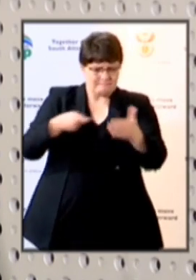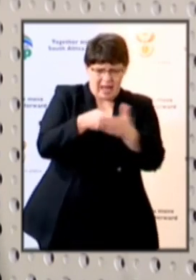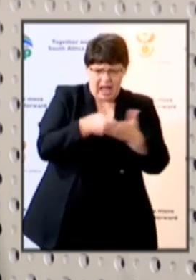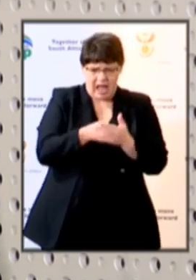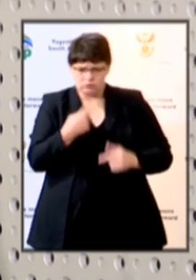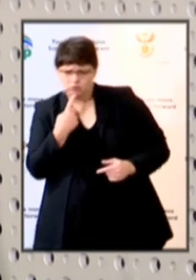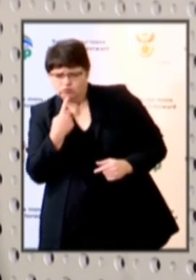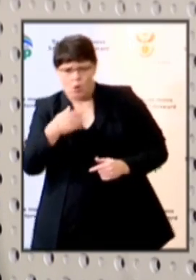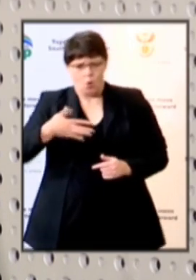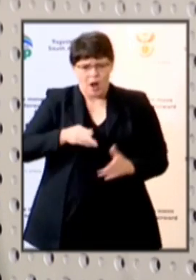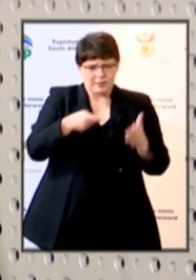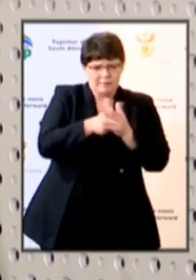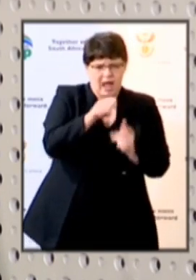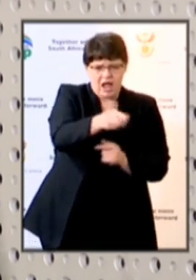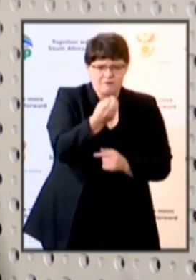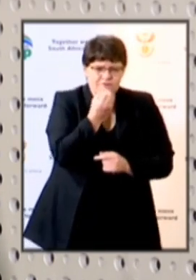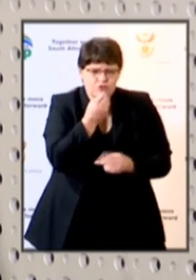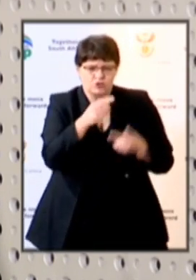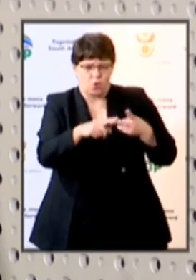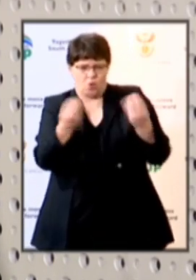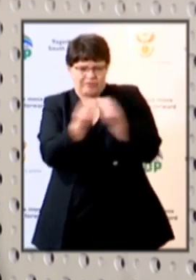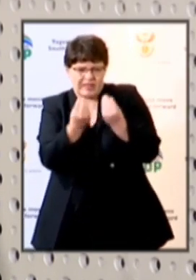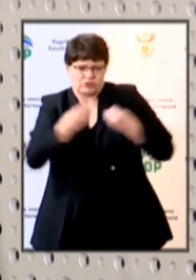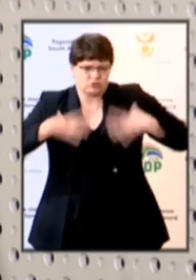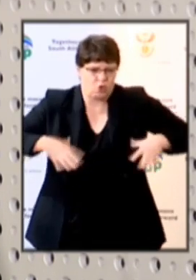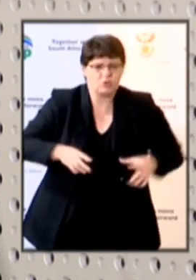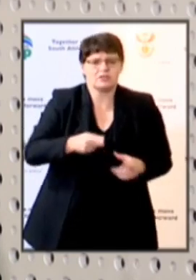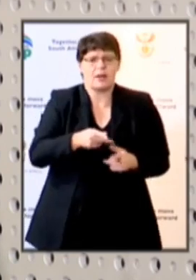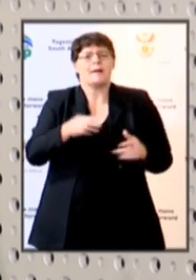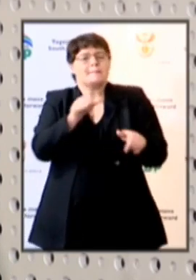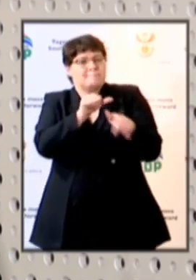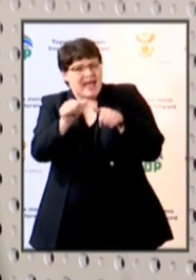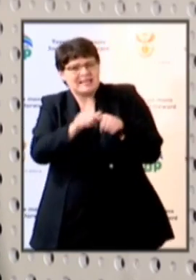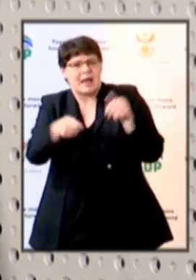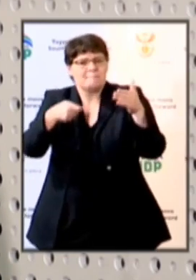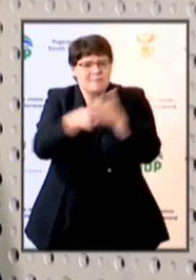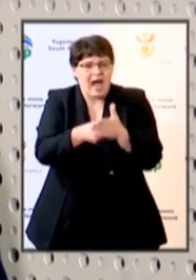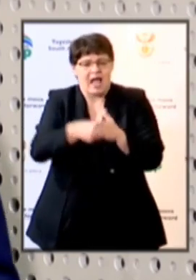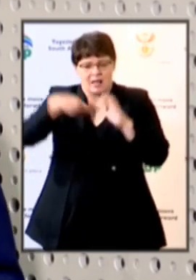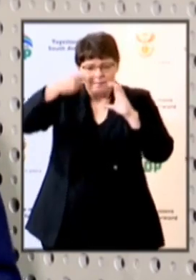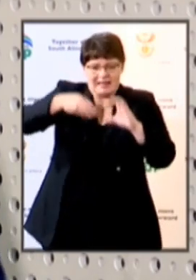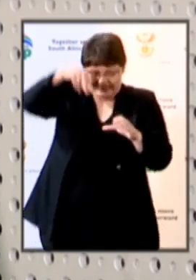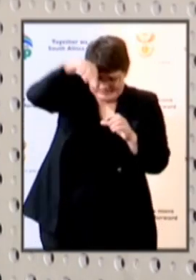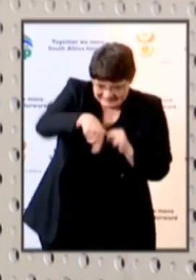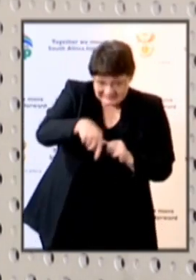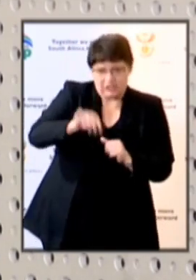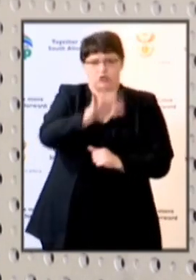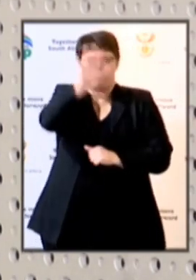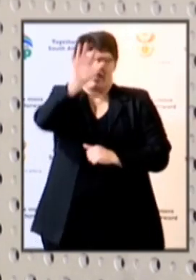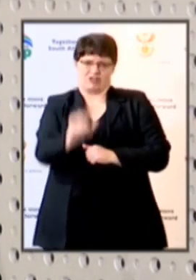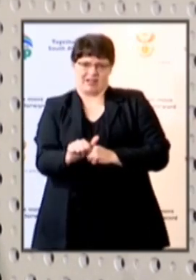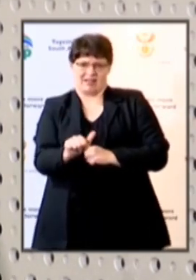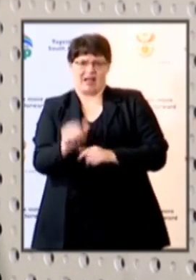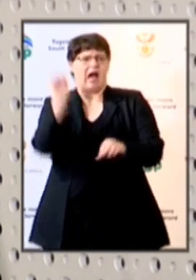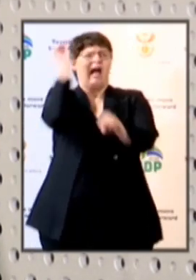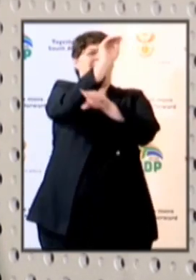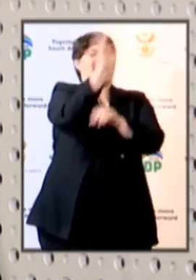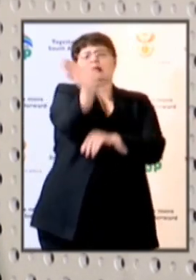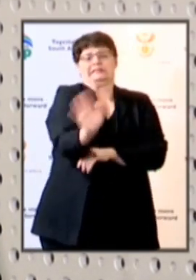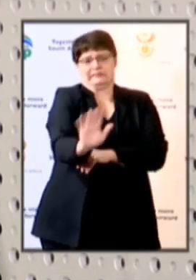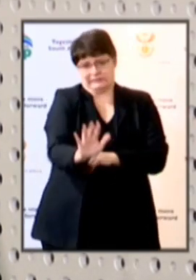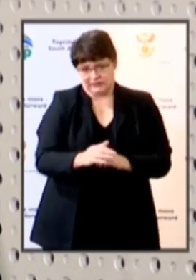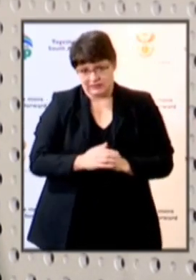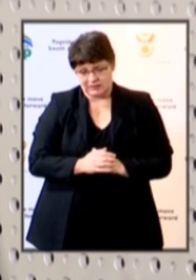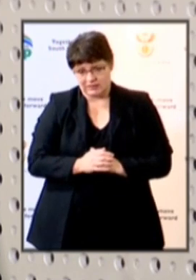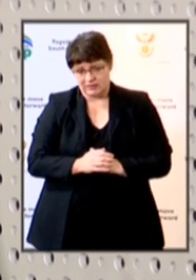bring demand back into our economy and we help the economy slowly to recover. We're seeking to enable a